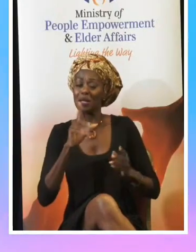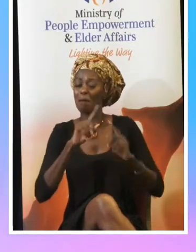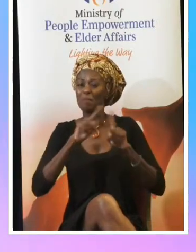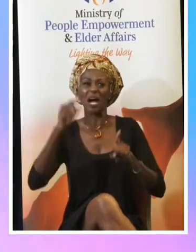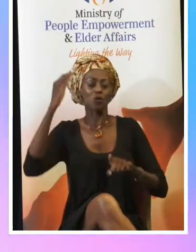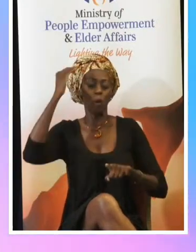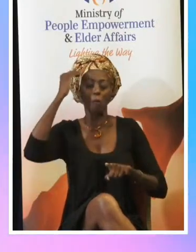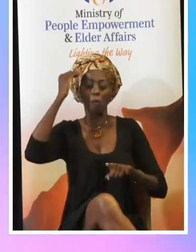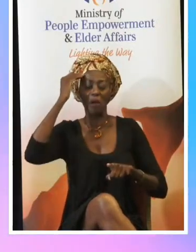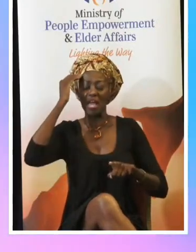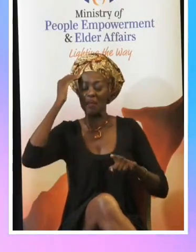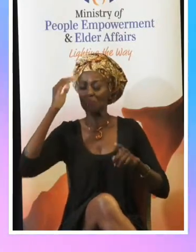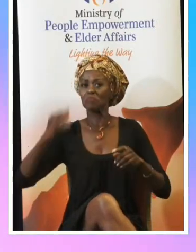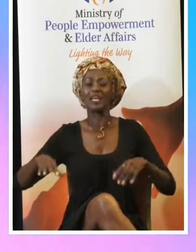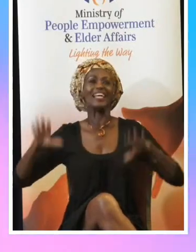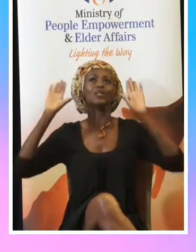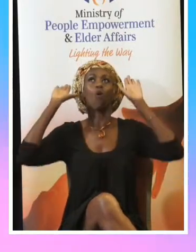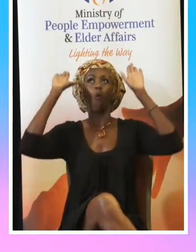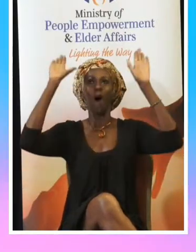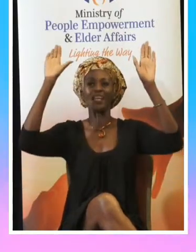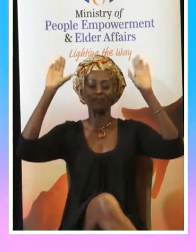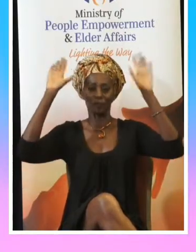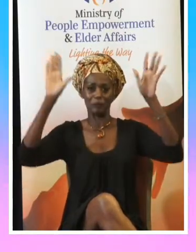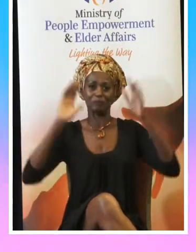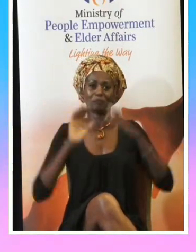Have a good night. Thank you, Adrian.